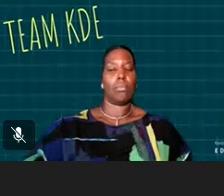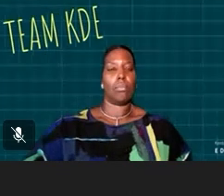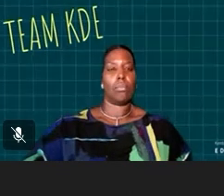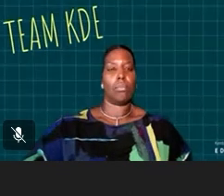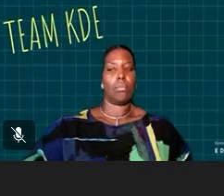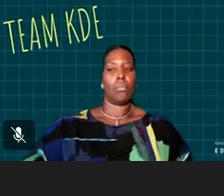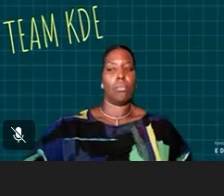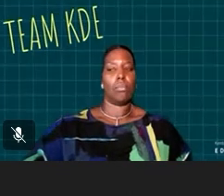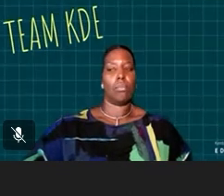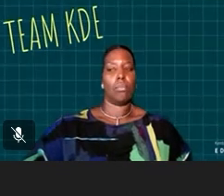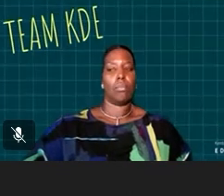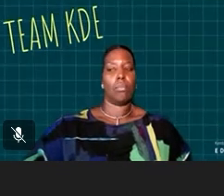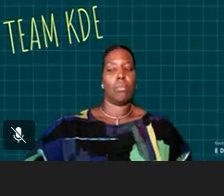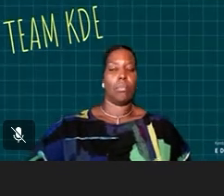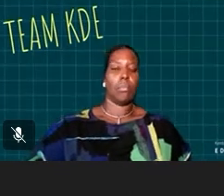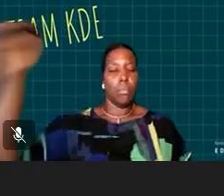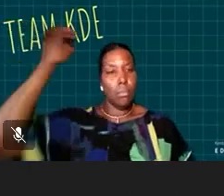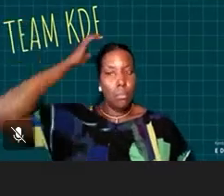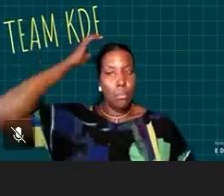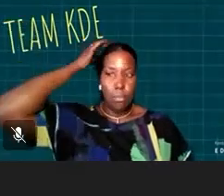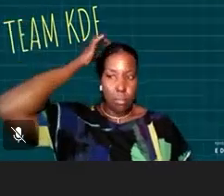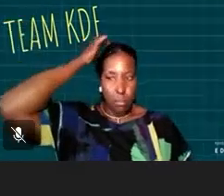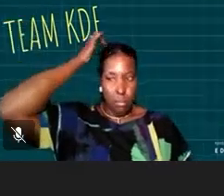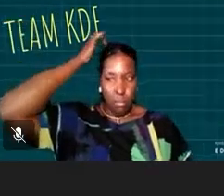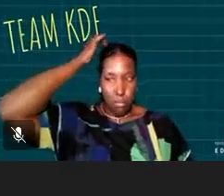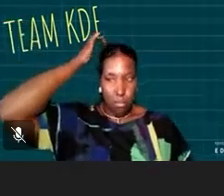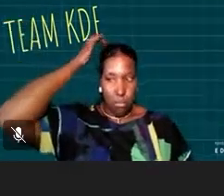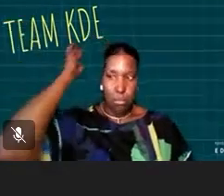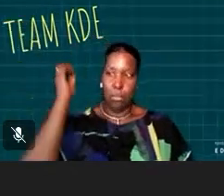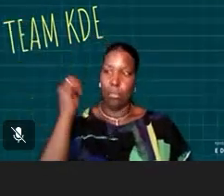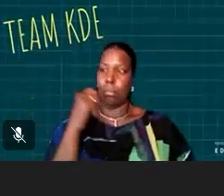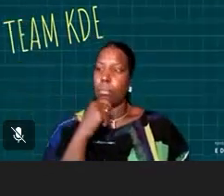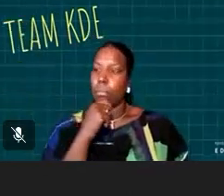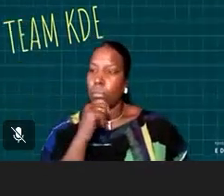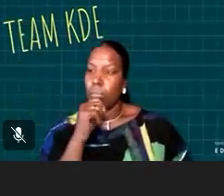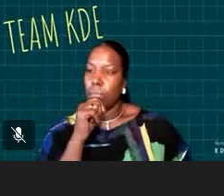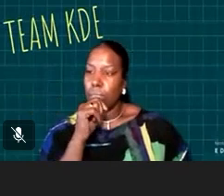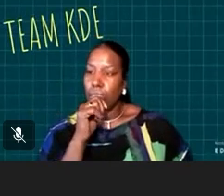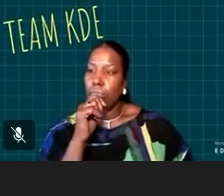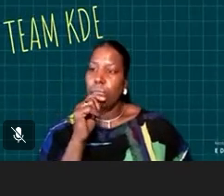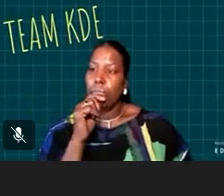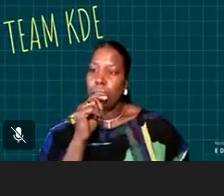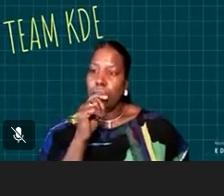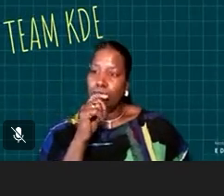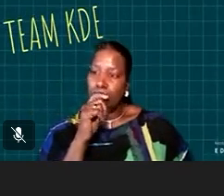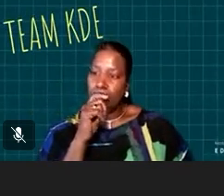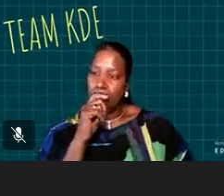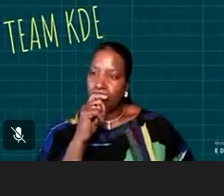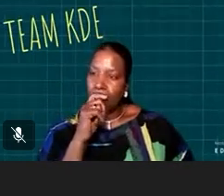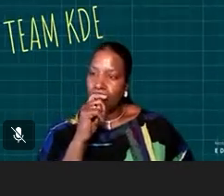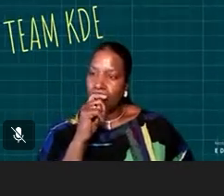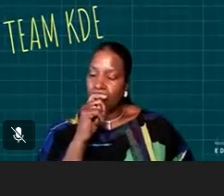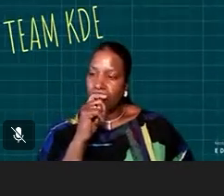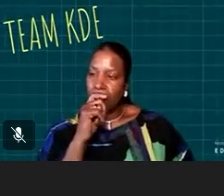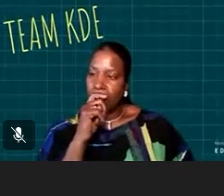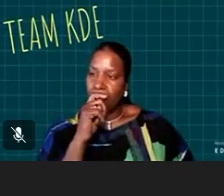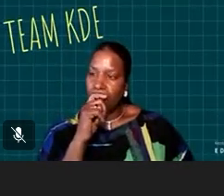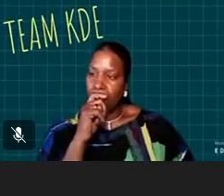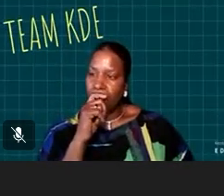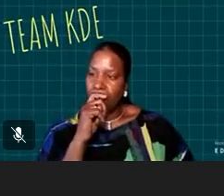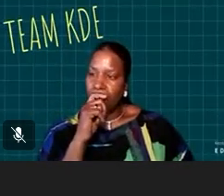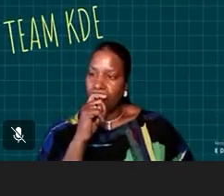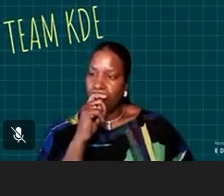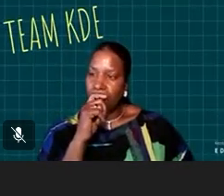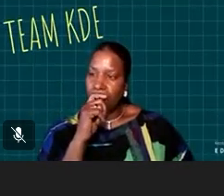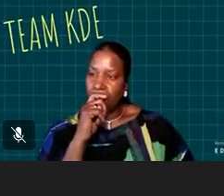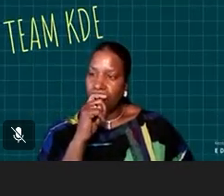entity. Special construction charges are only eligible for support if the new fiber is lit by the end of the